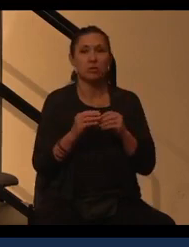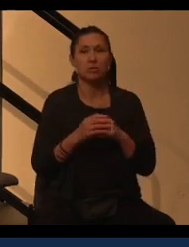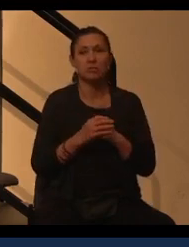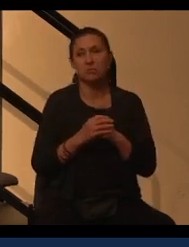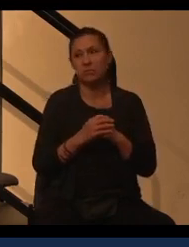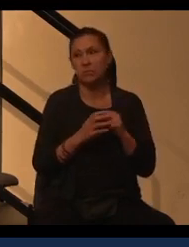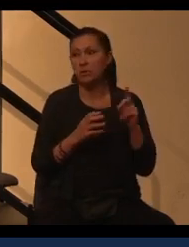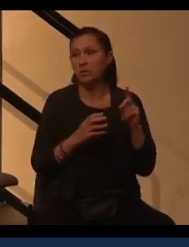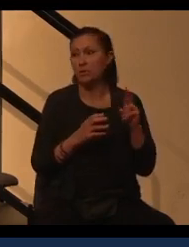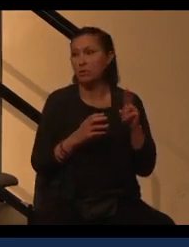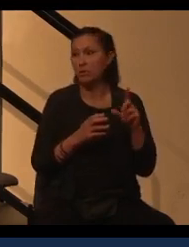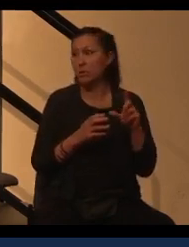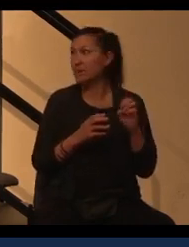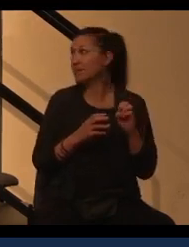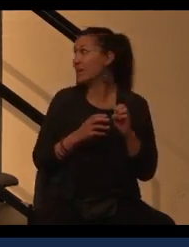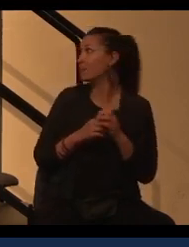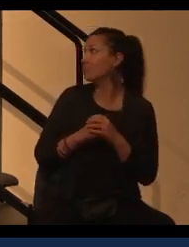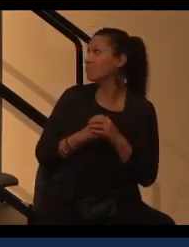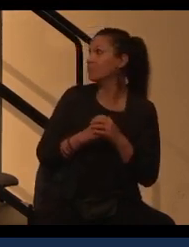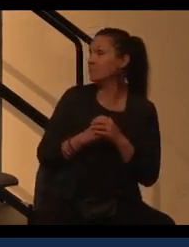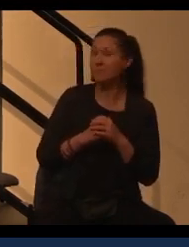Dulce Dorado. So,